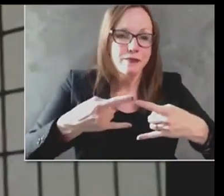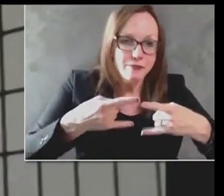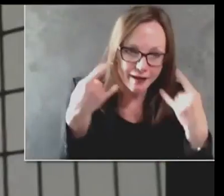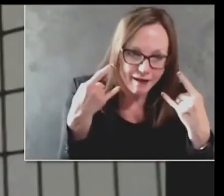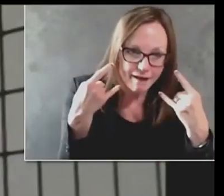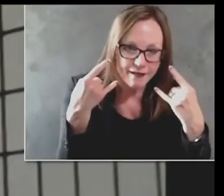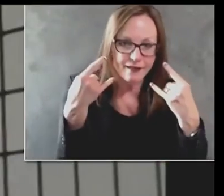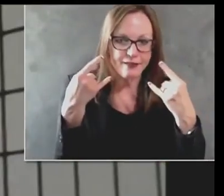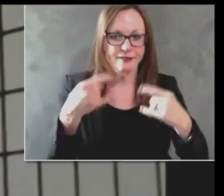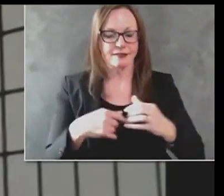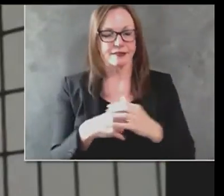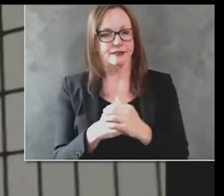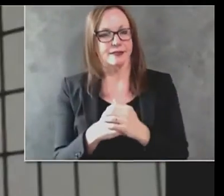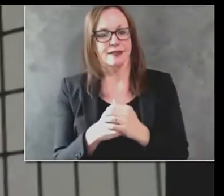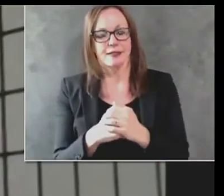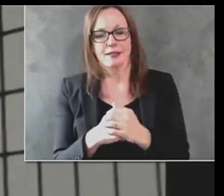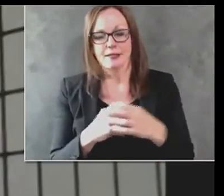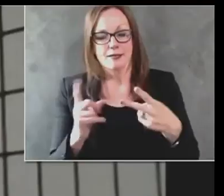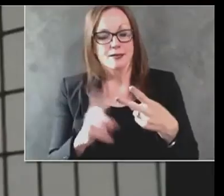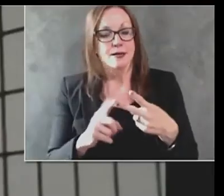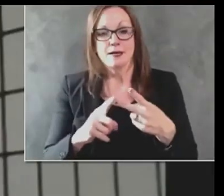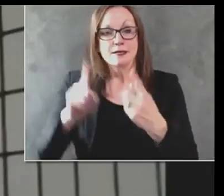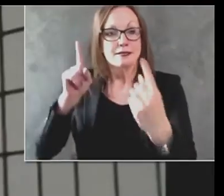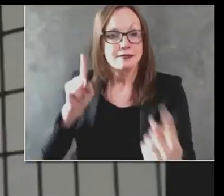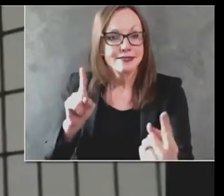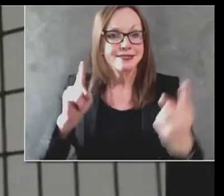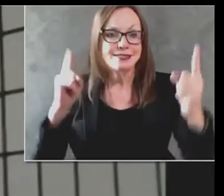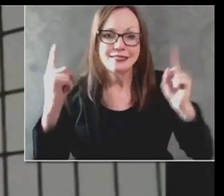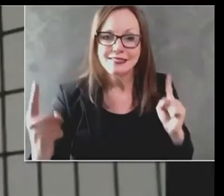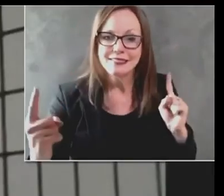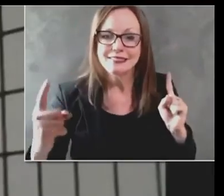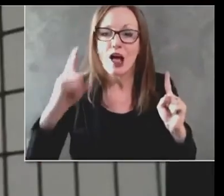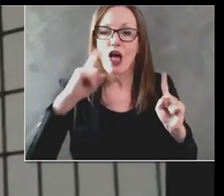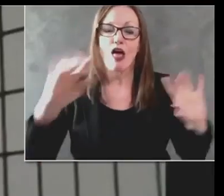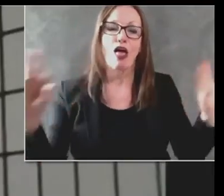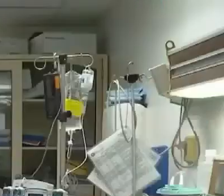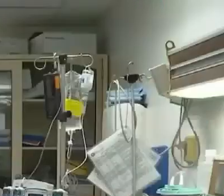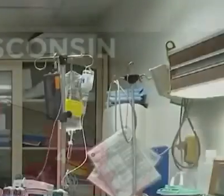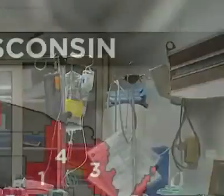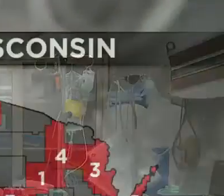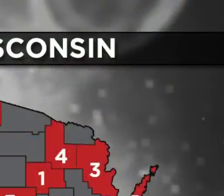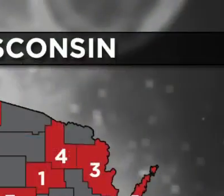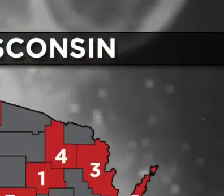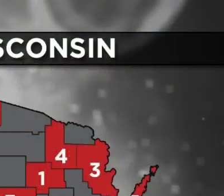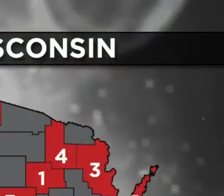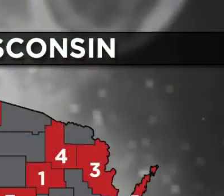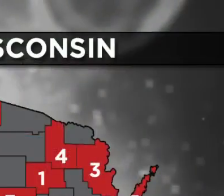social gatherings, and if they must go out, please maintain that distance.